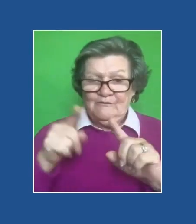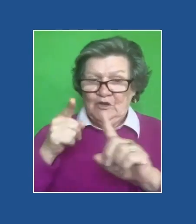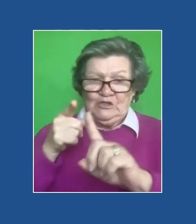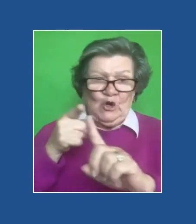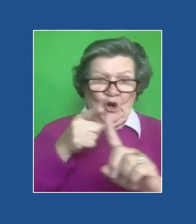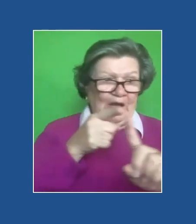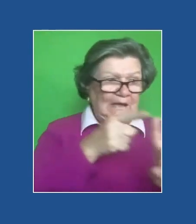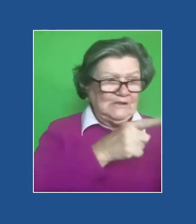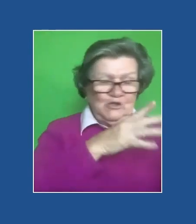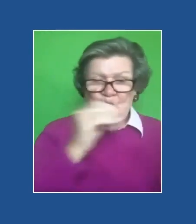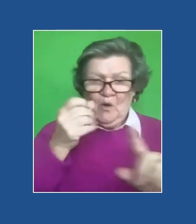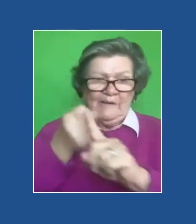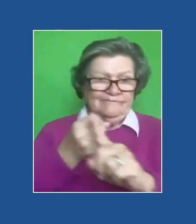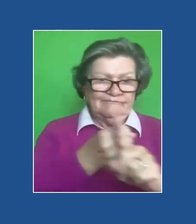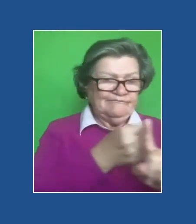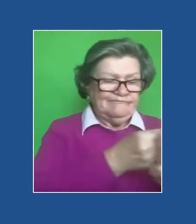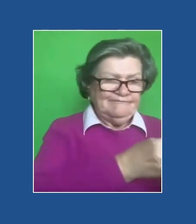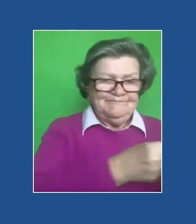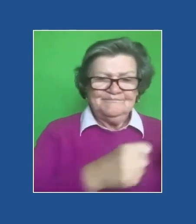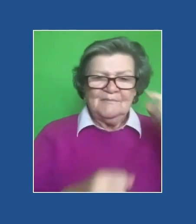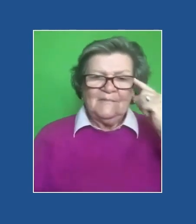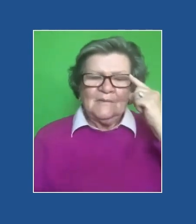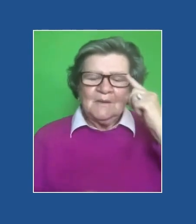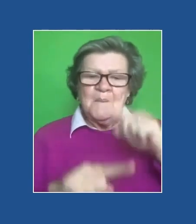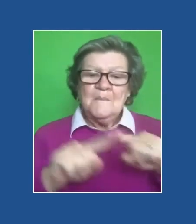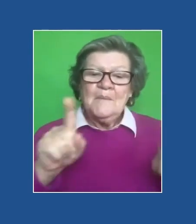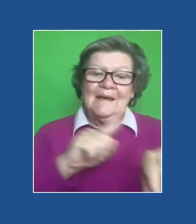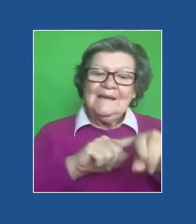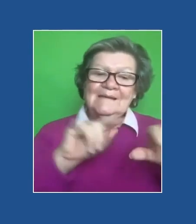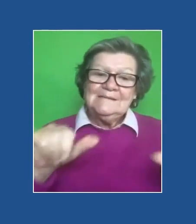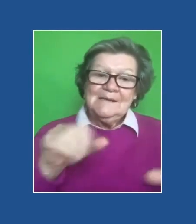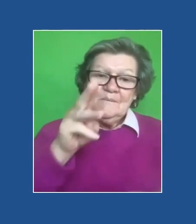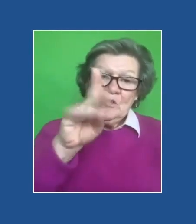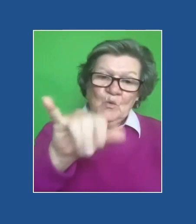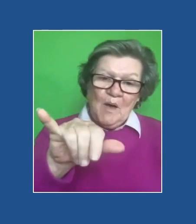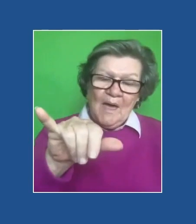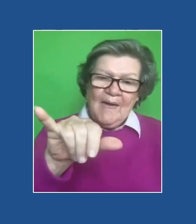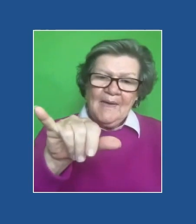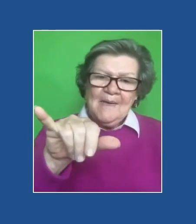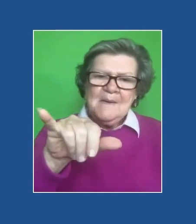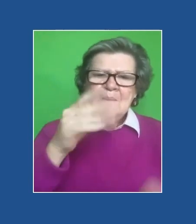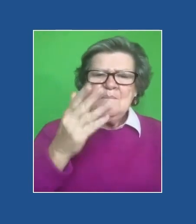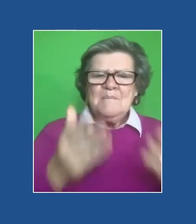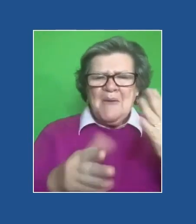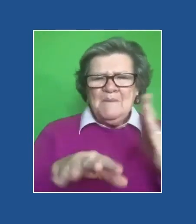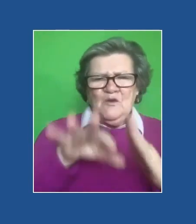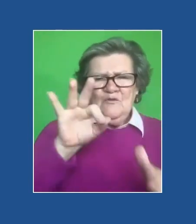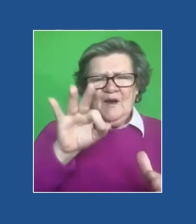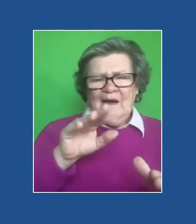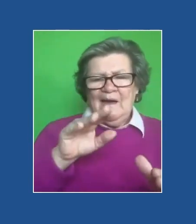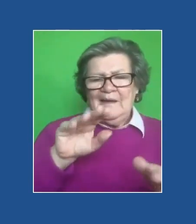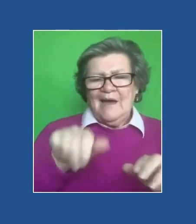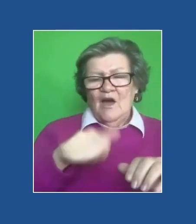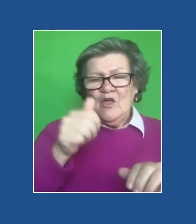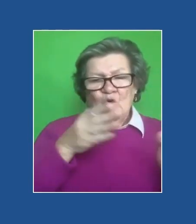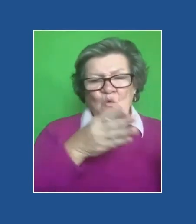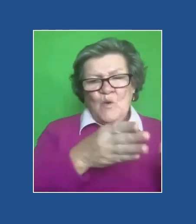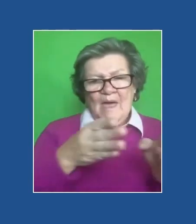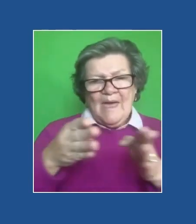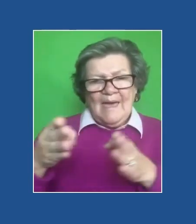on. In a similar way, we might find that there are some difficulties in balancing this